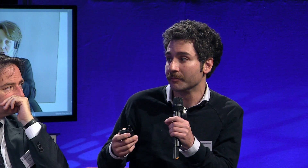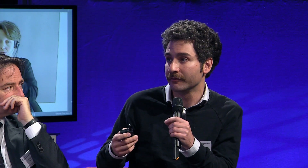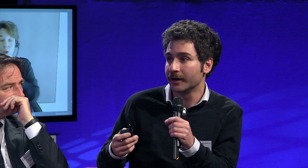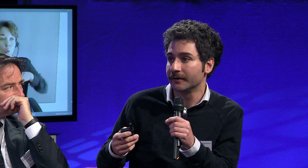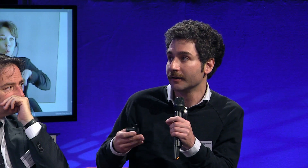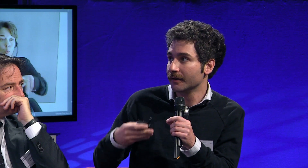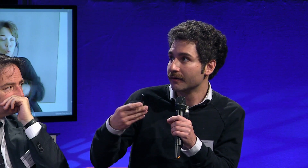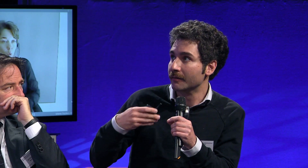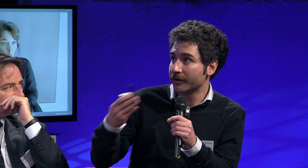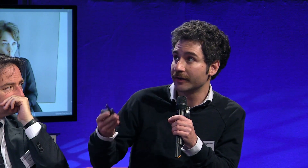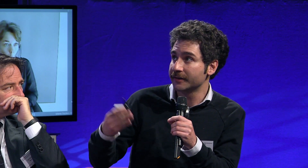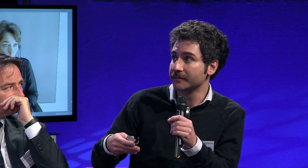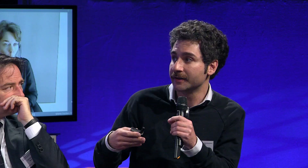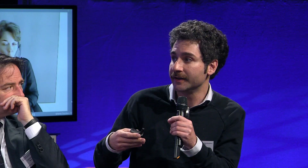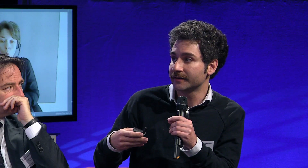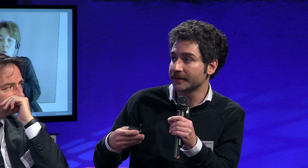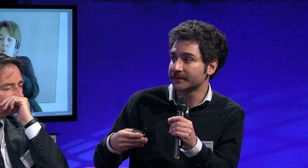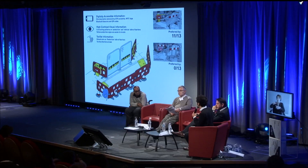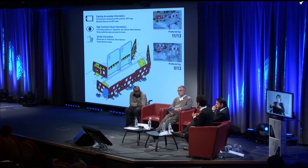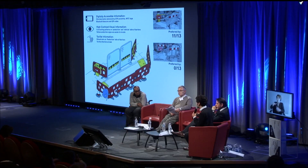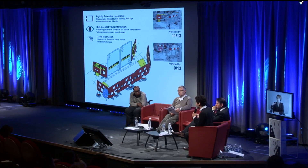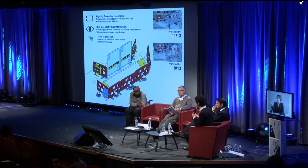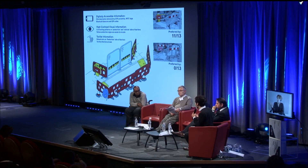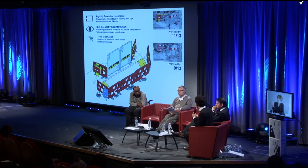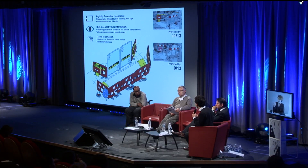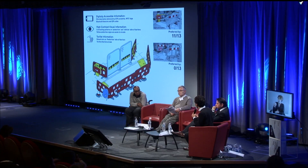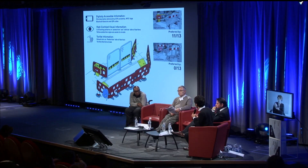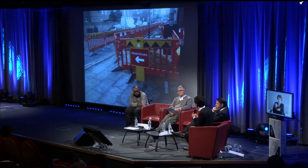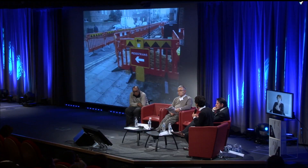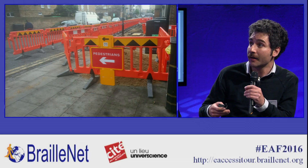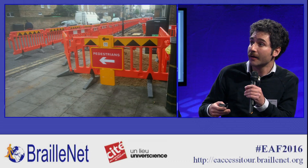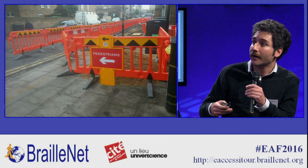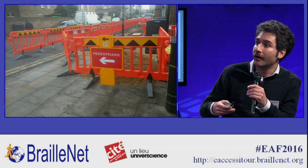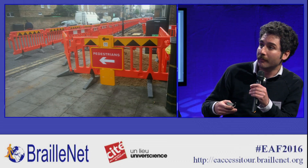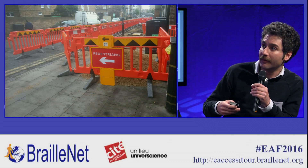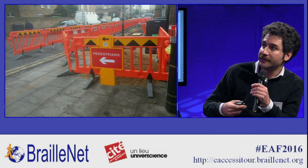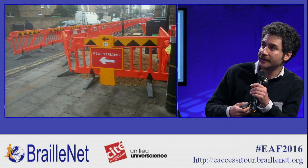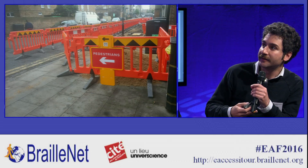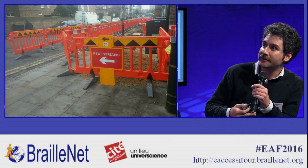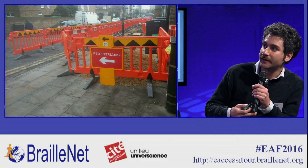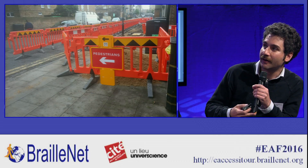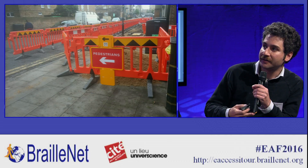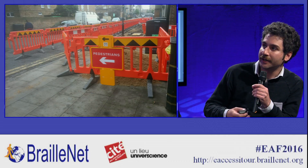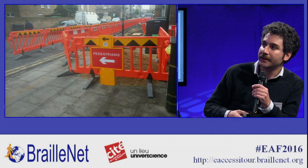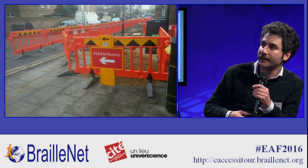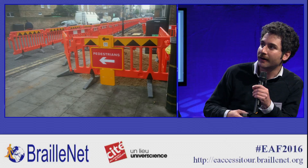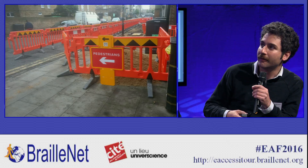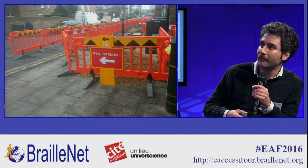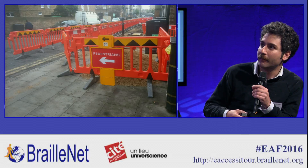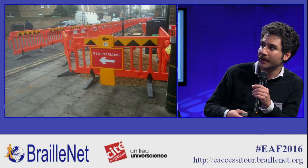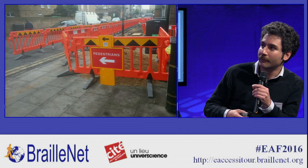11 of them preferred the modified system to the existing setup. None of them preferred the existing one. This is last